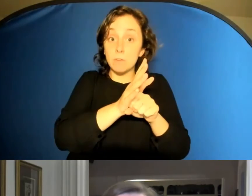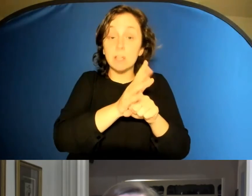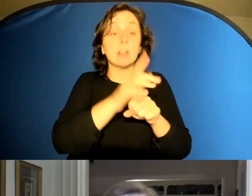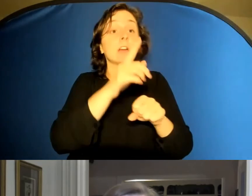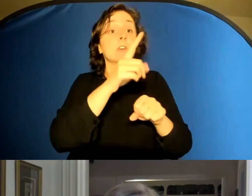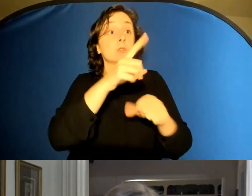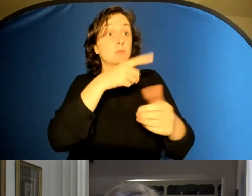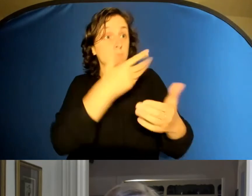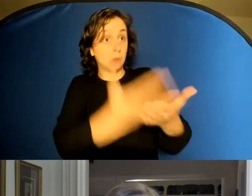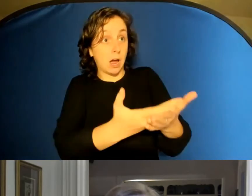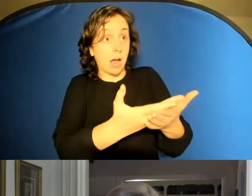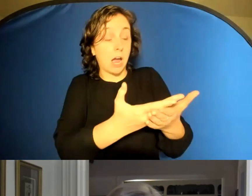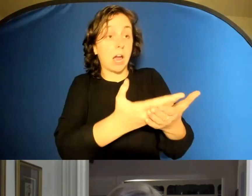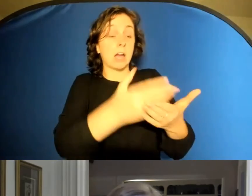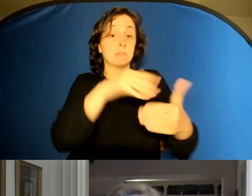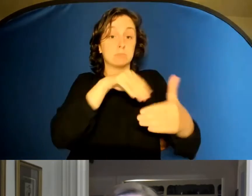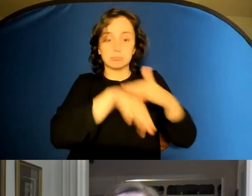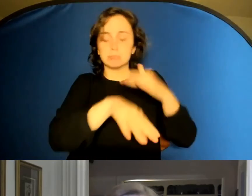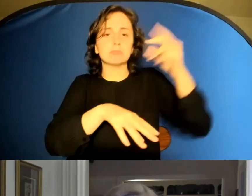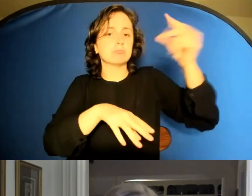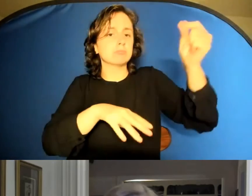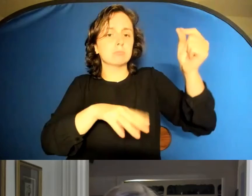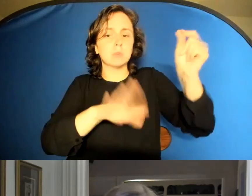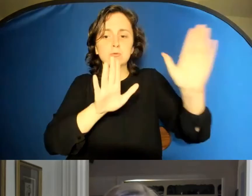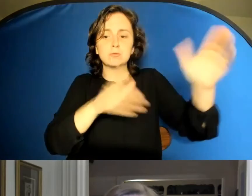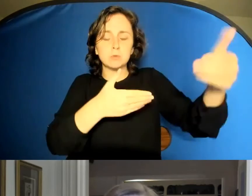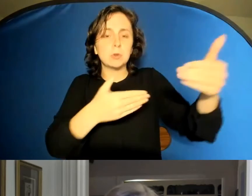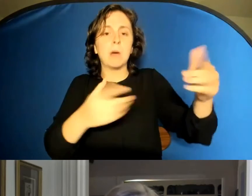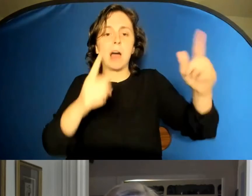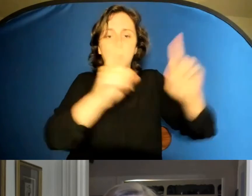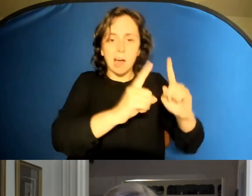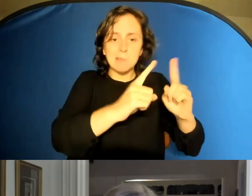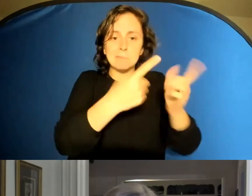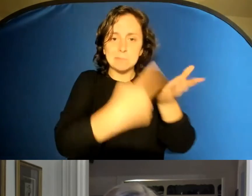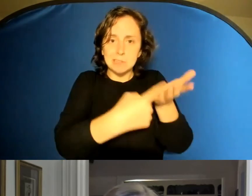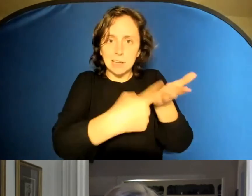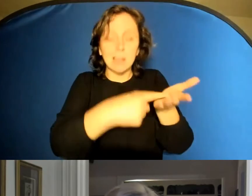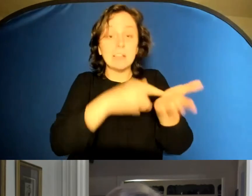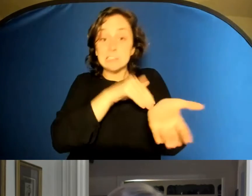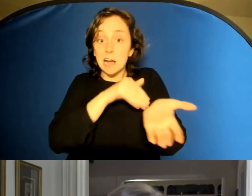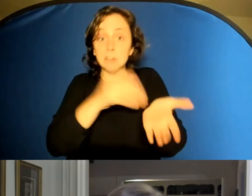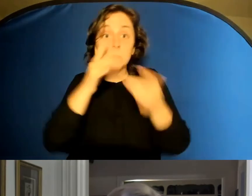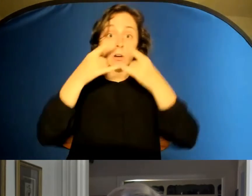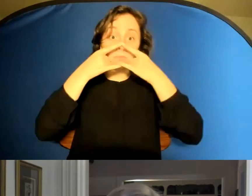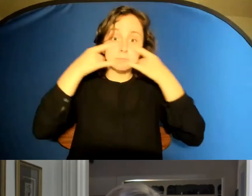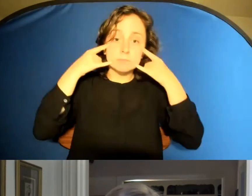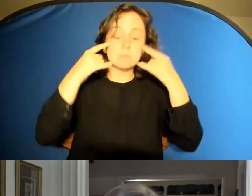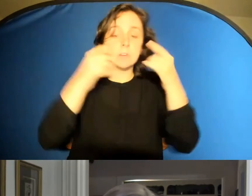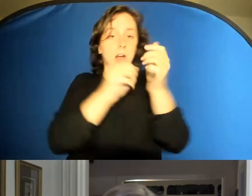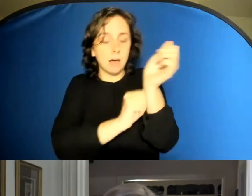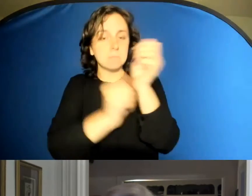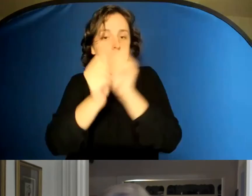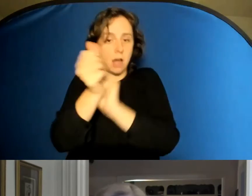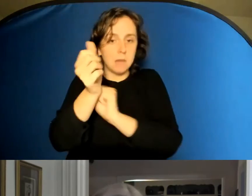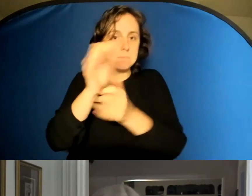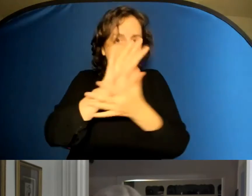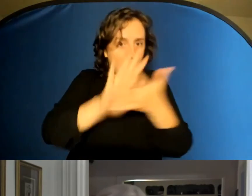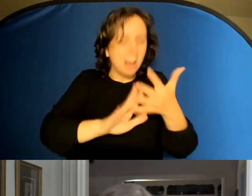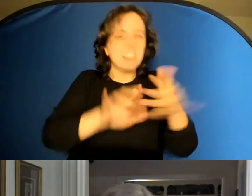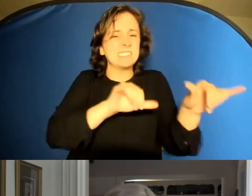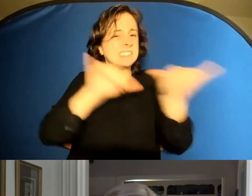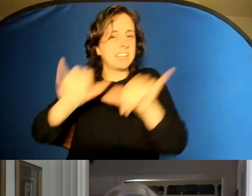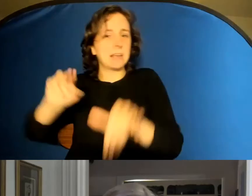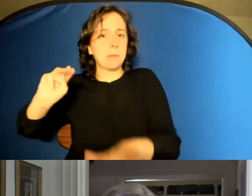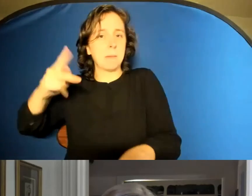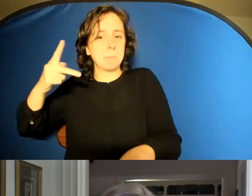room, and the providers generally will want to wear personal protective equipment. Otherwise, then the providers have to go out